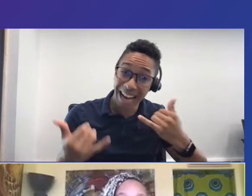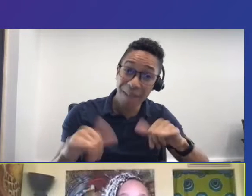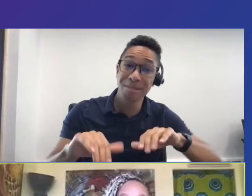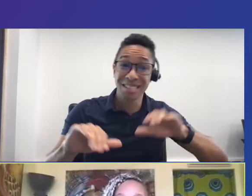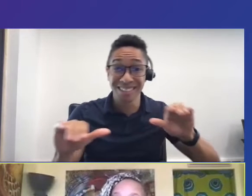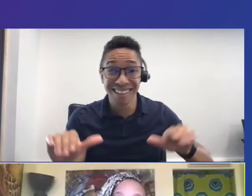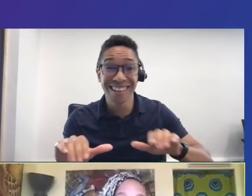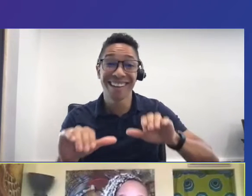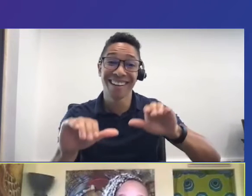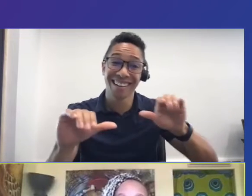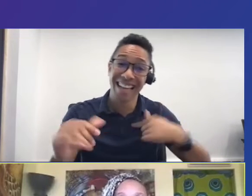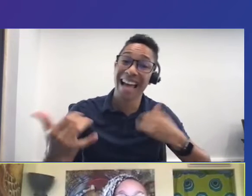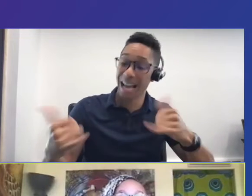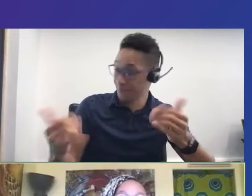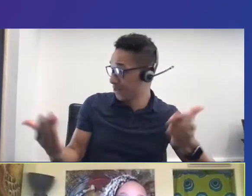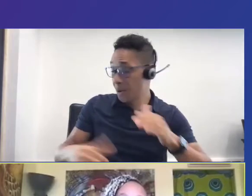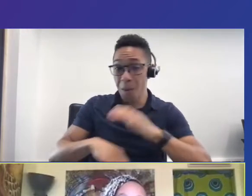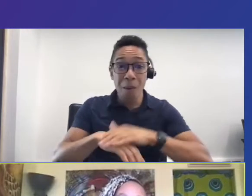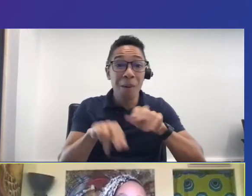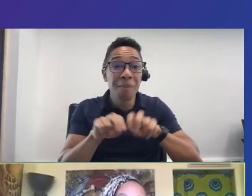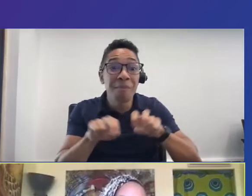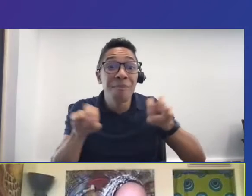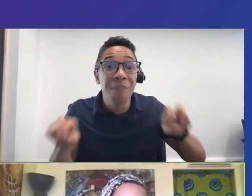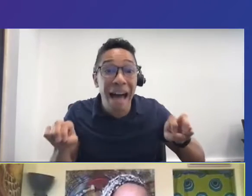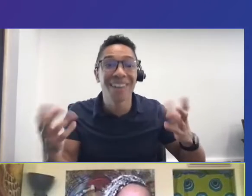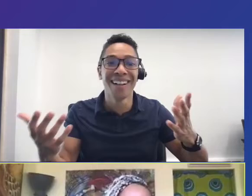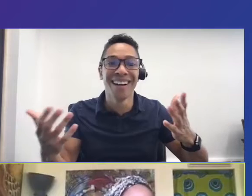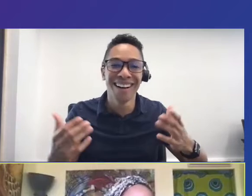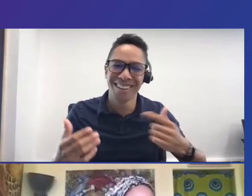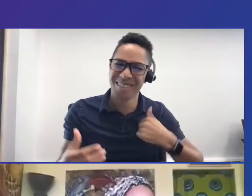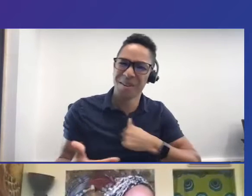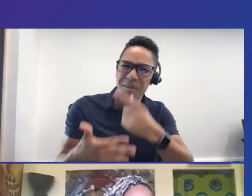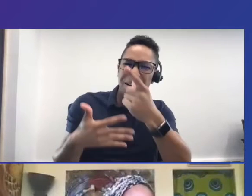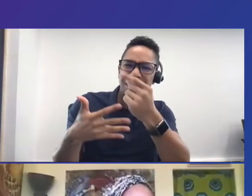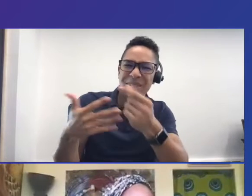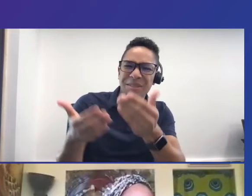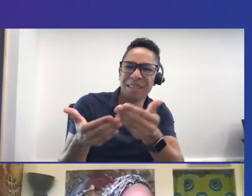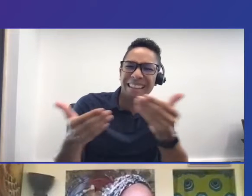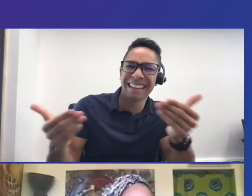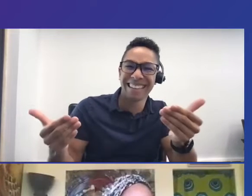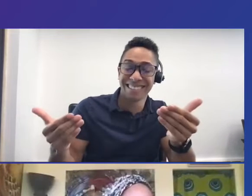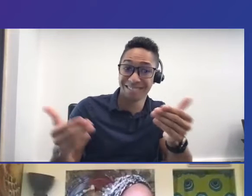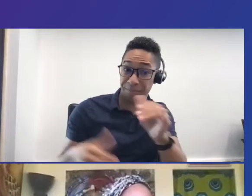panels and we're doing it. I hope that answers your question.